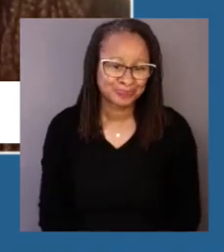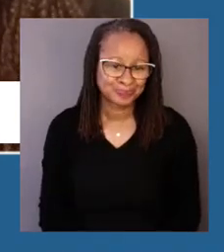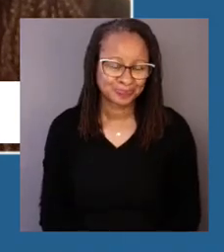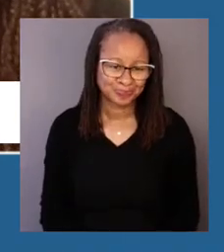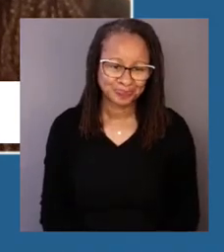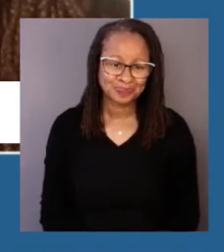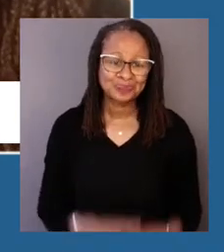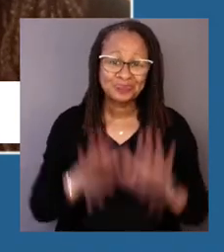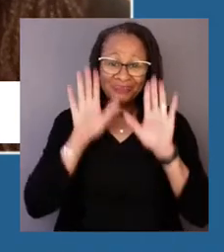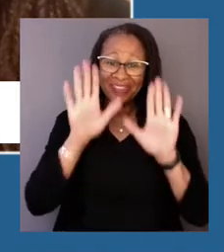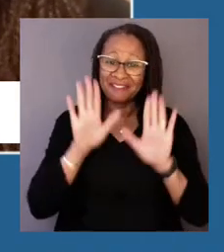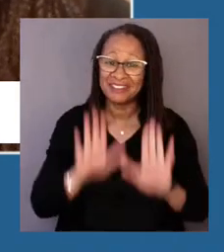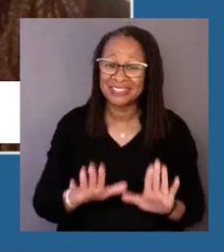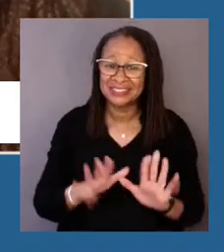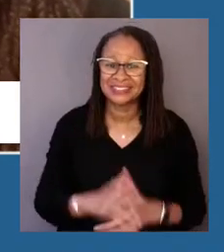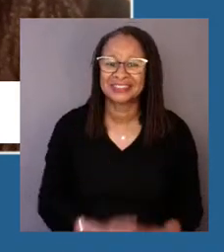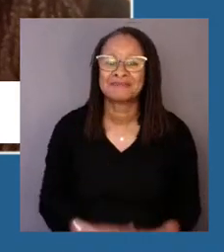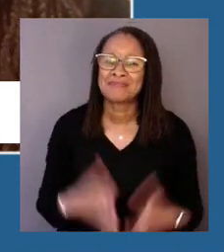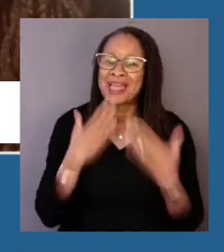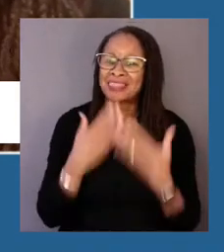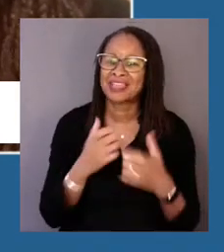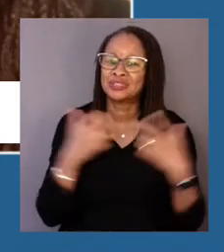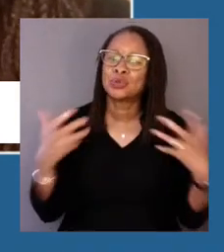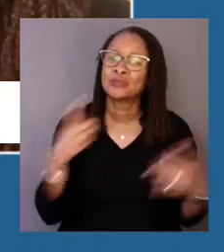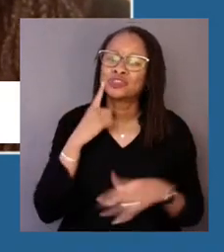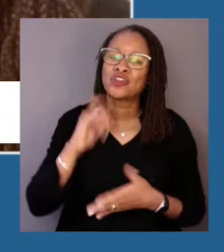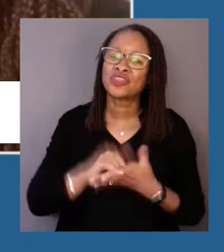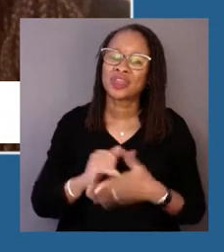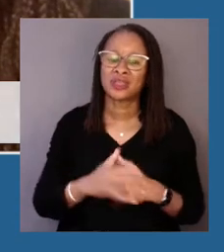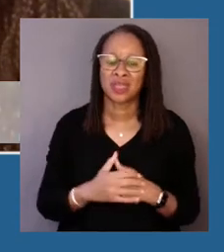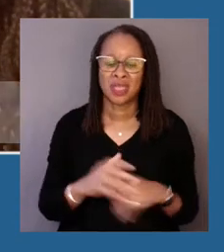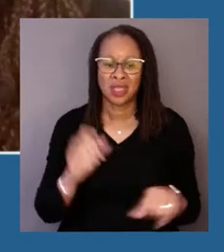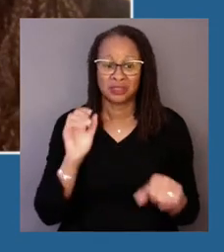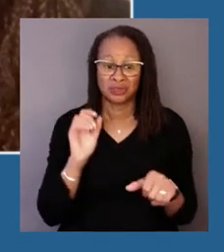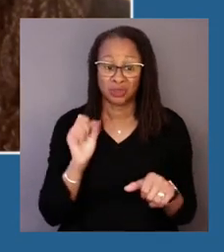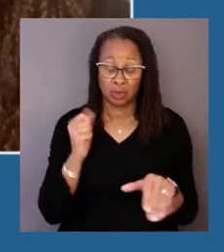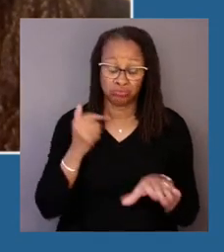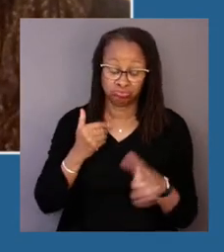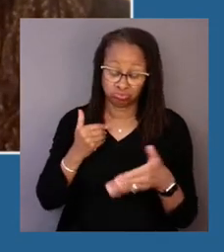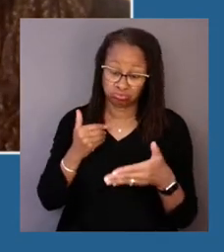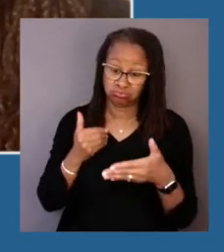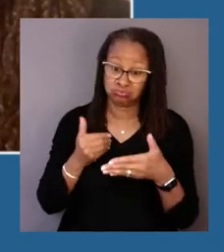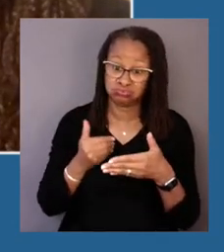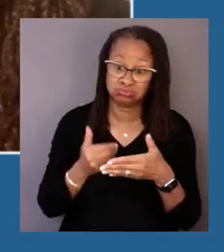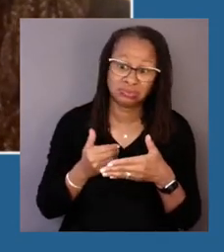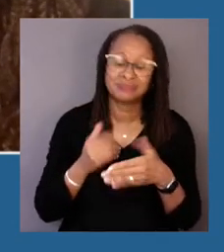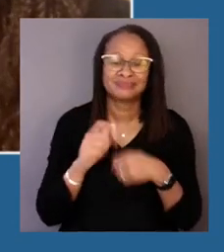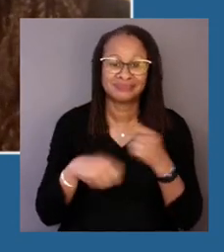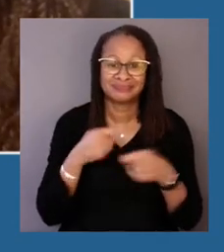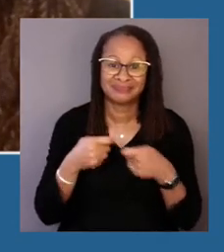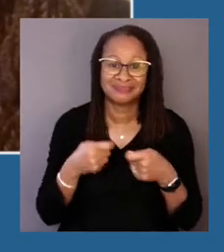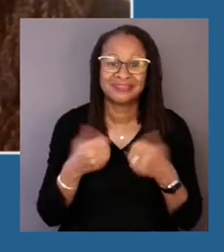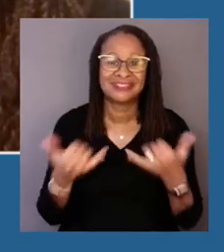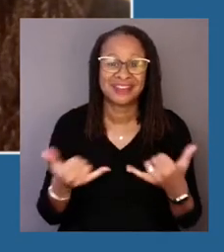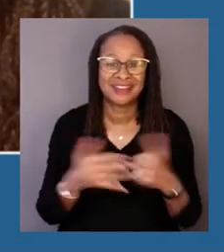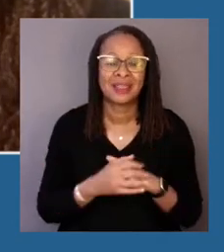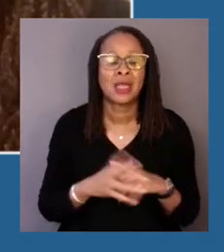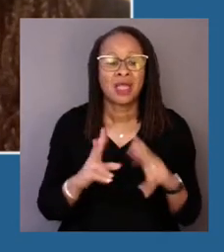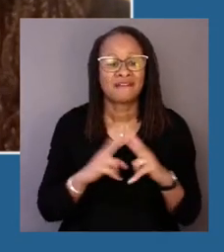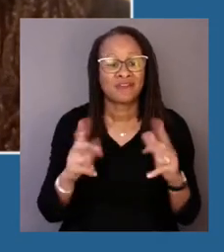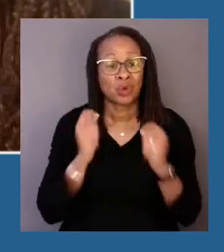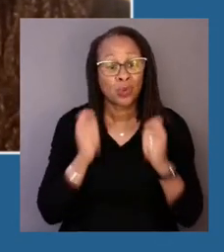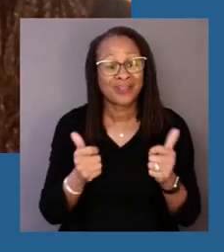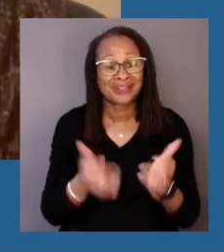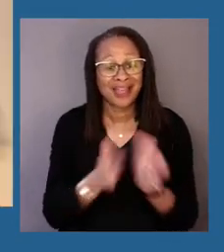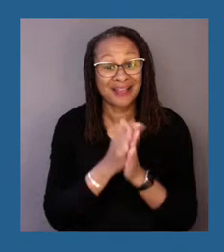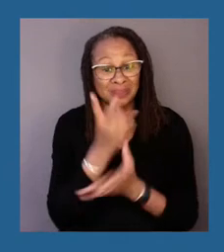Fantastic. Thank you very much for that. So we're drawing up toward the hour, but I want to very quickly ask both of